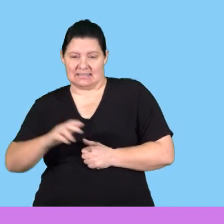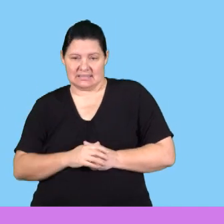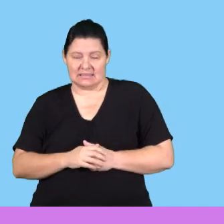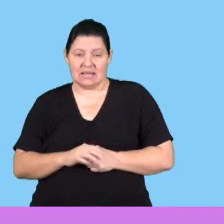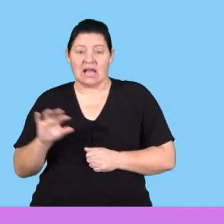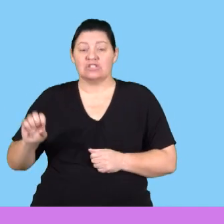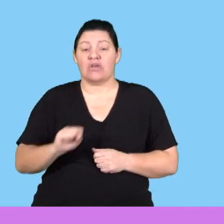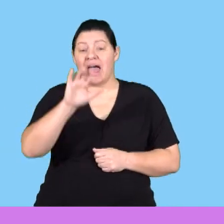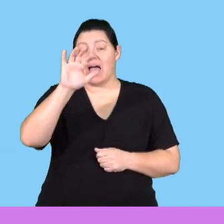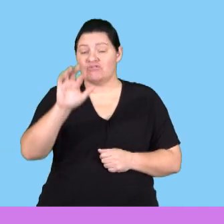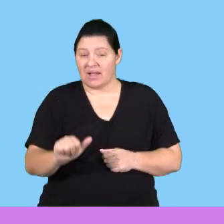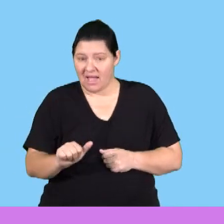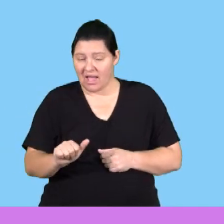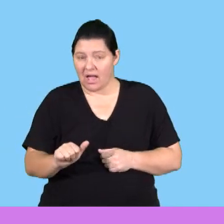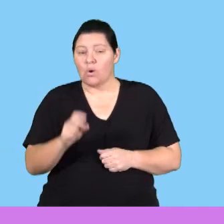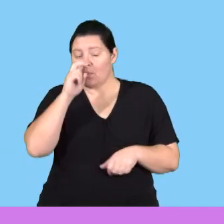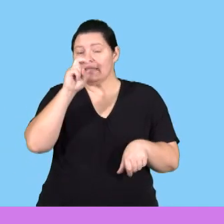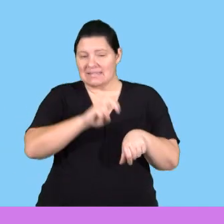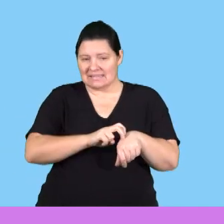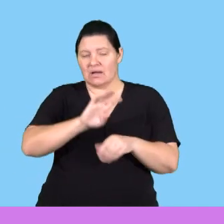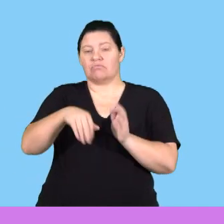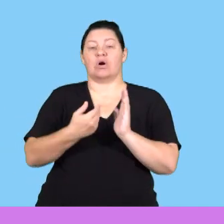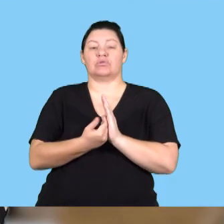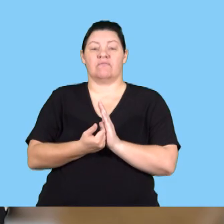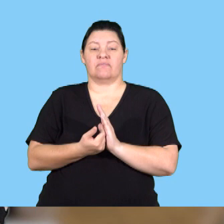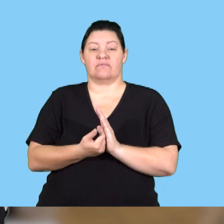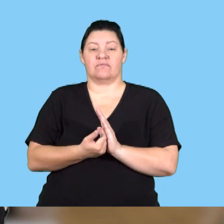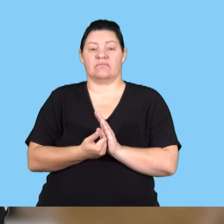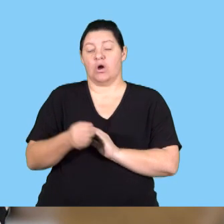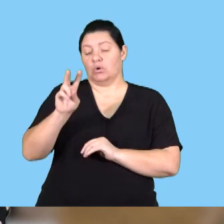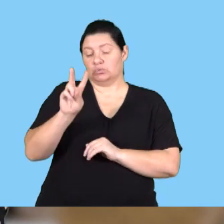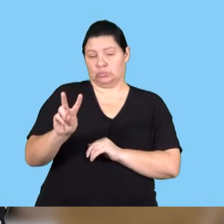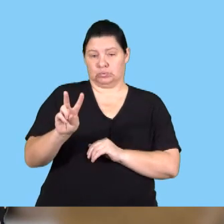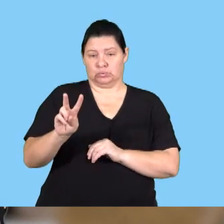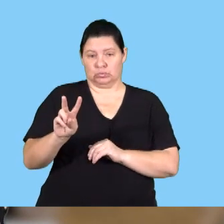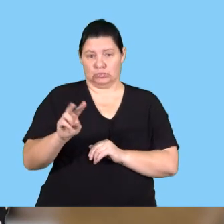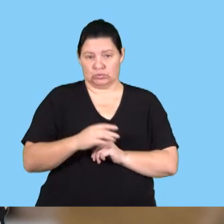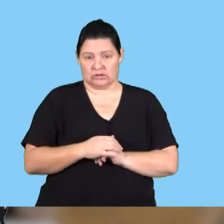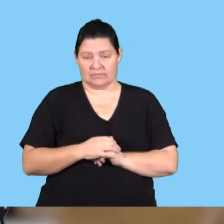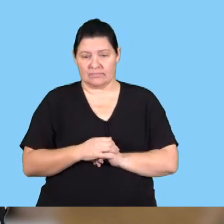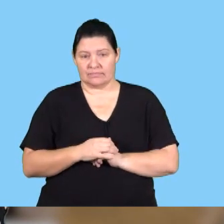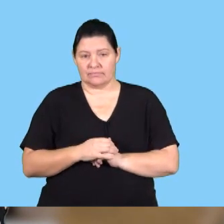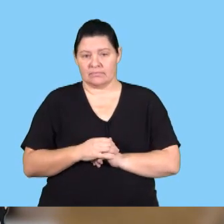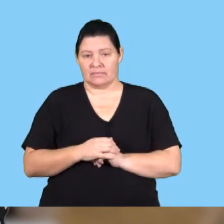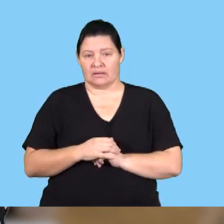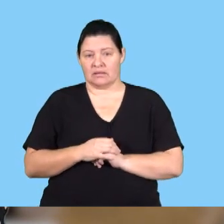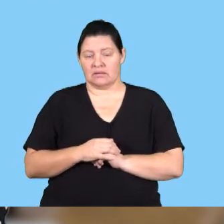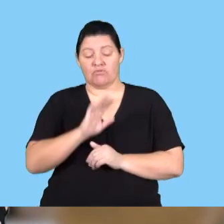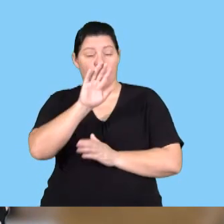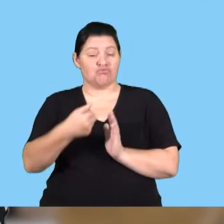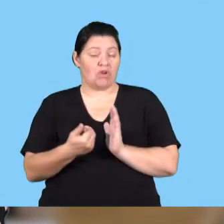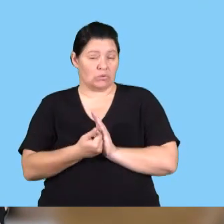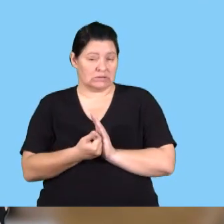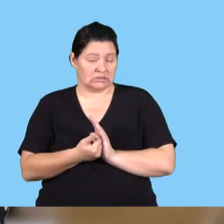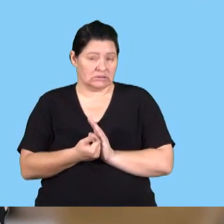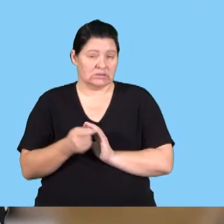998. Remember, in South African context, we need to round off to 2 decimal places. So